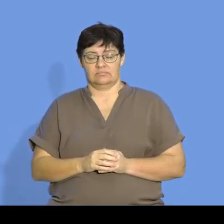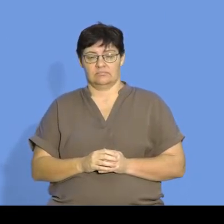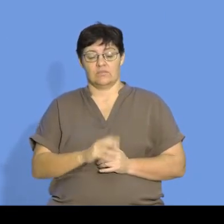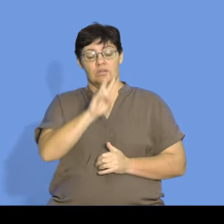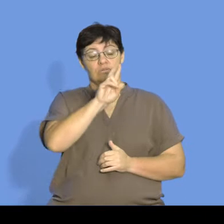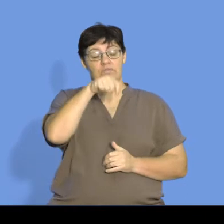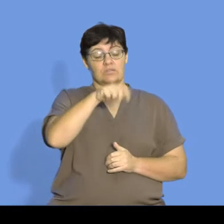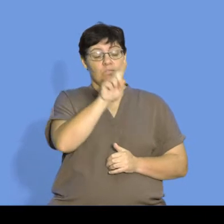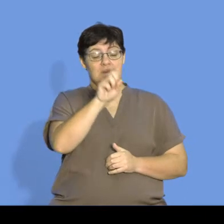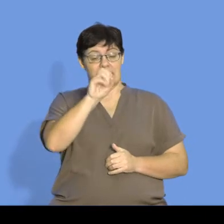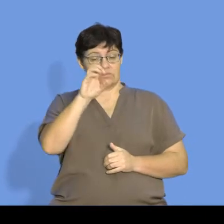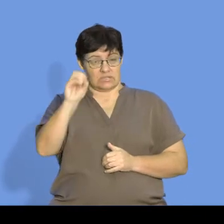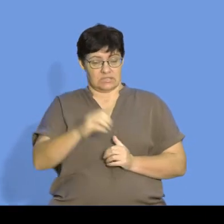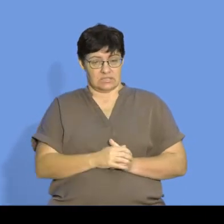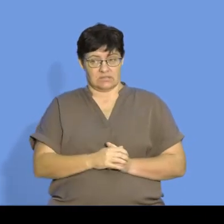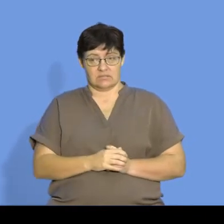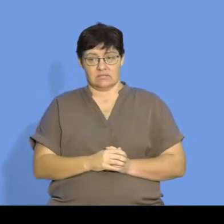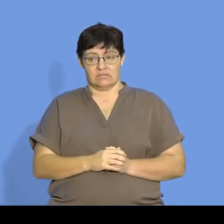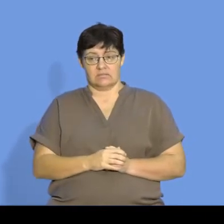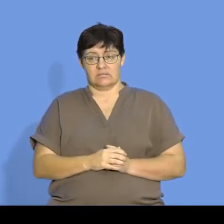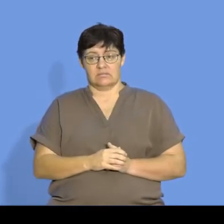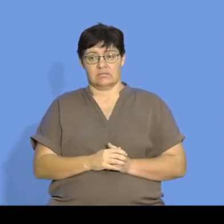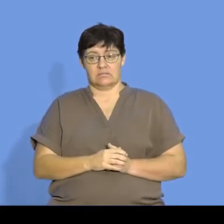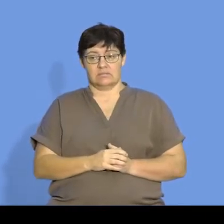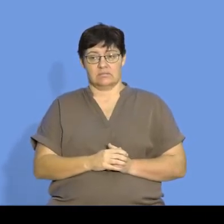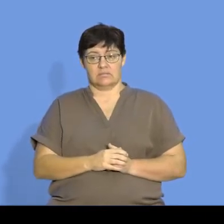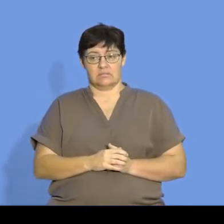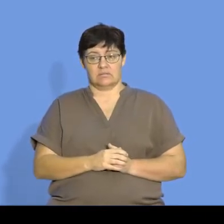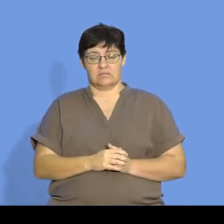2,100. Take the 2,100 and then,